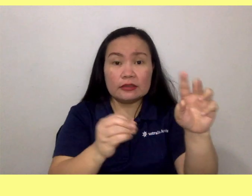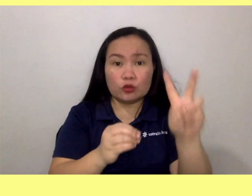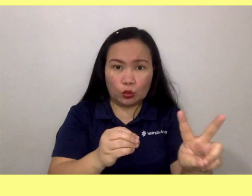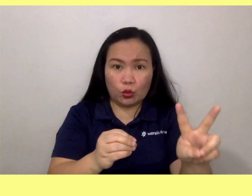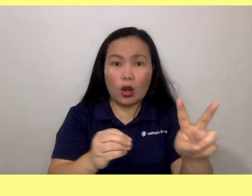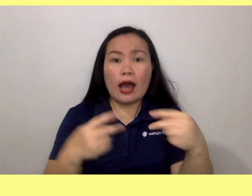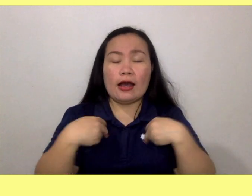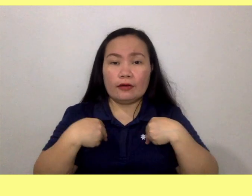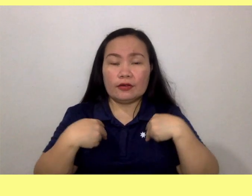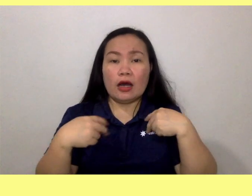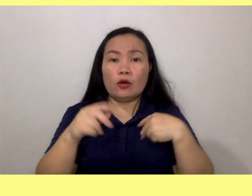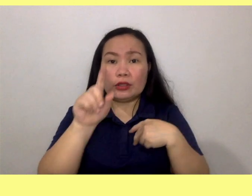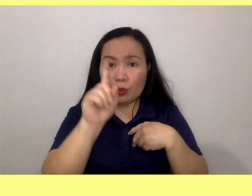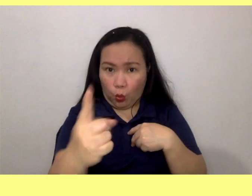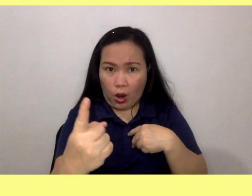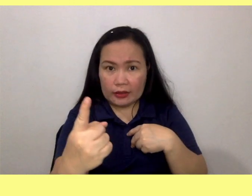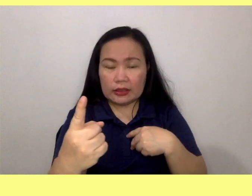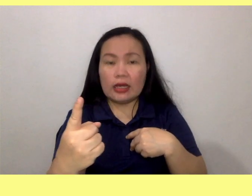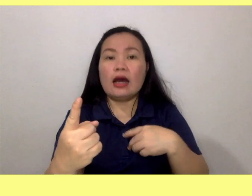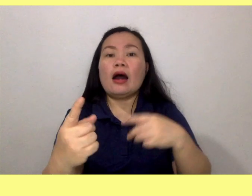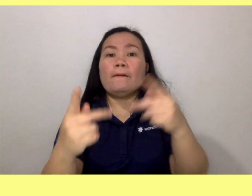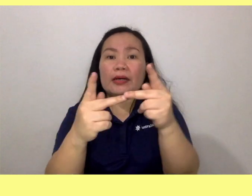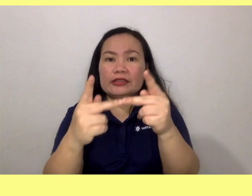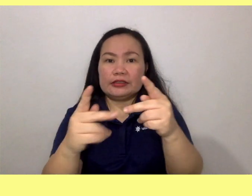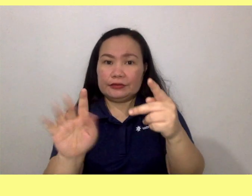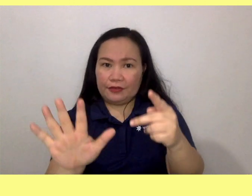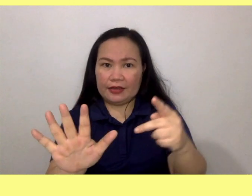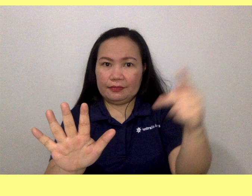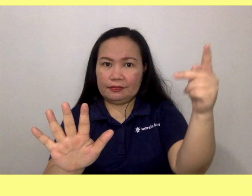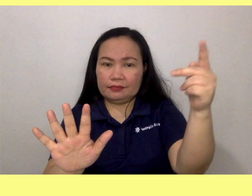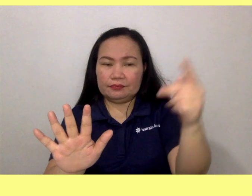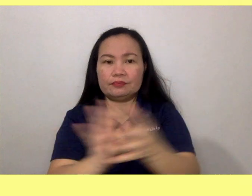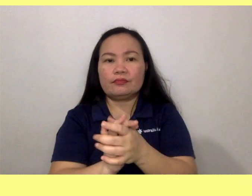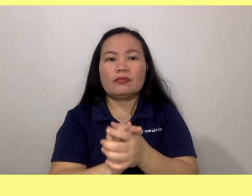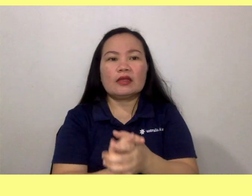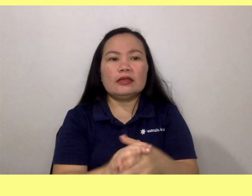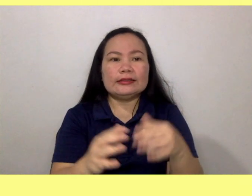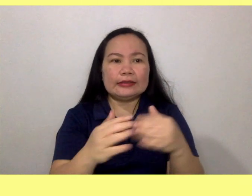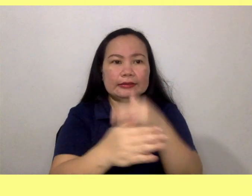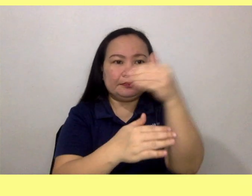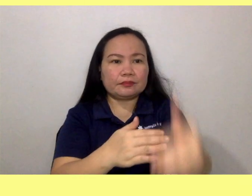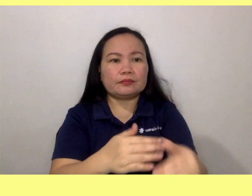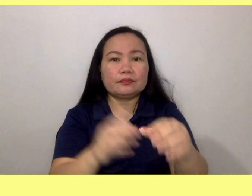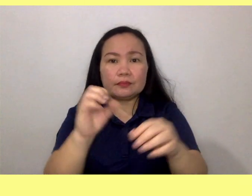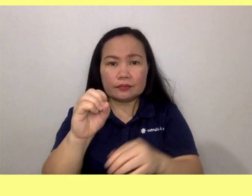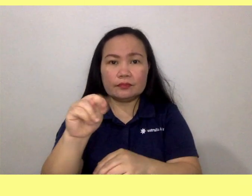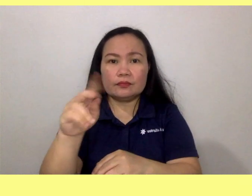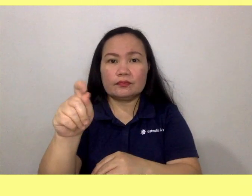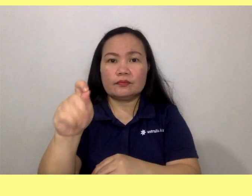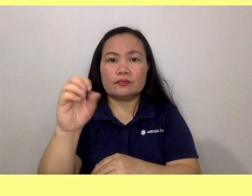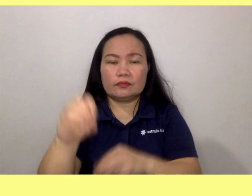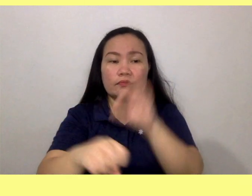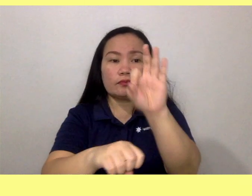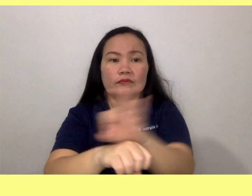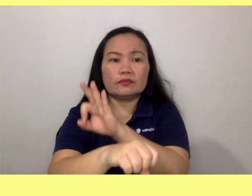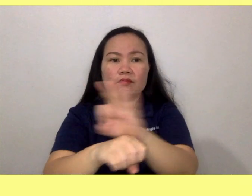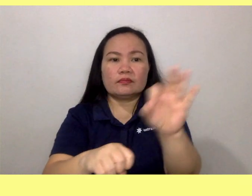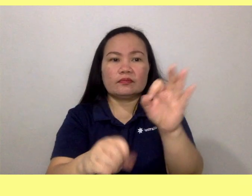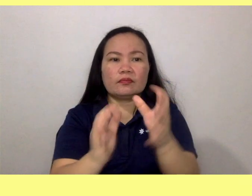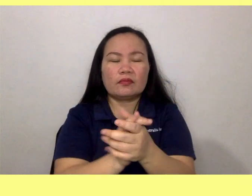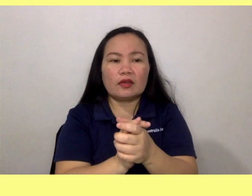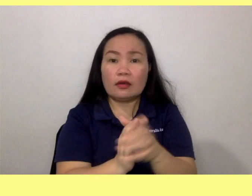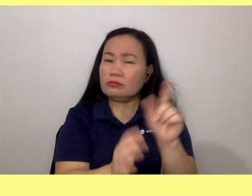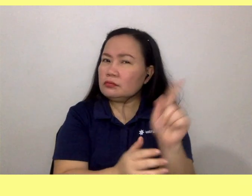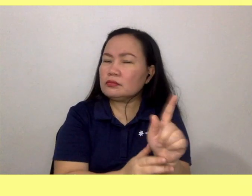partner. Okay? Si 5. Now we have the onto function. Pag sinabi naman nating